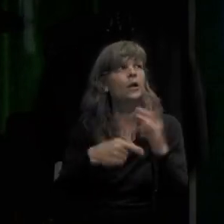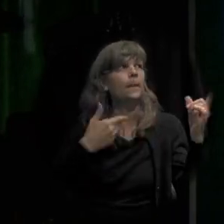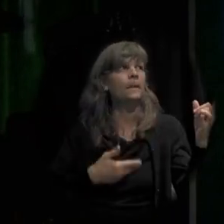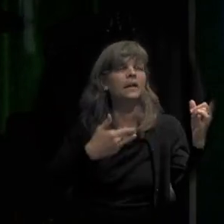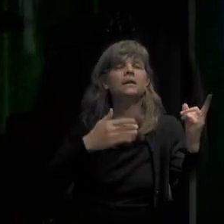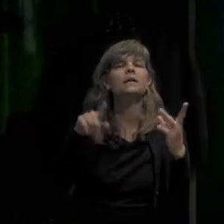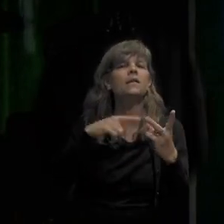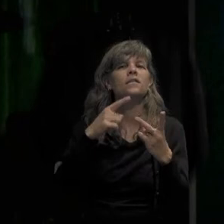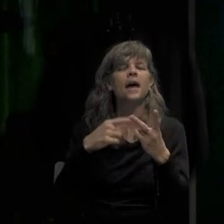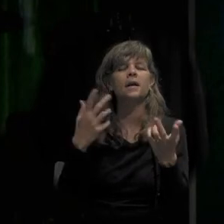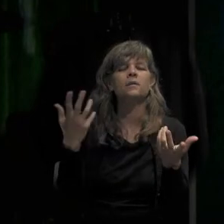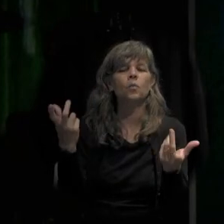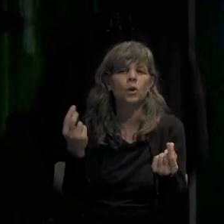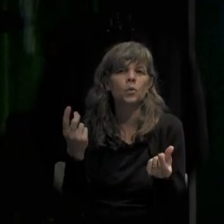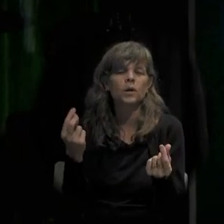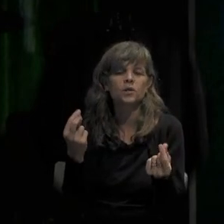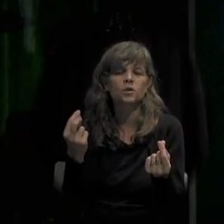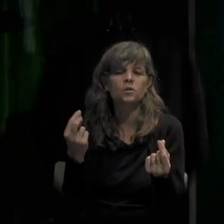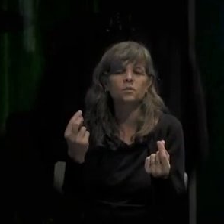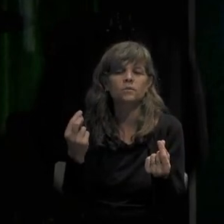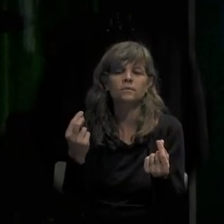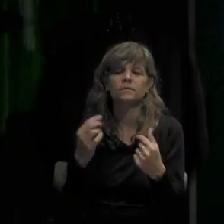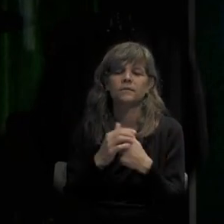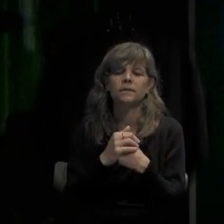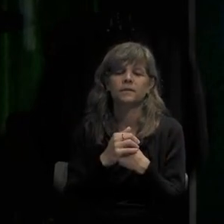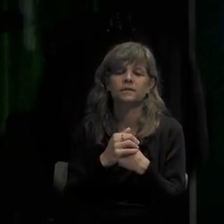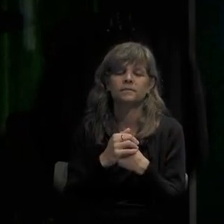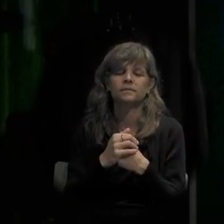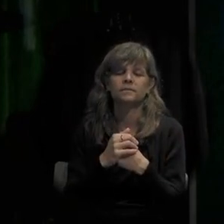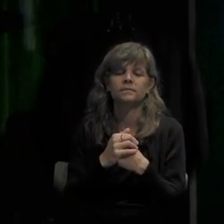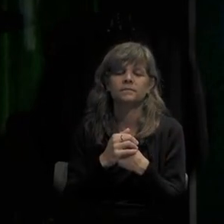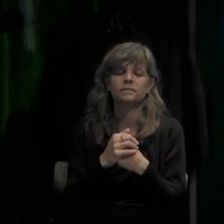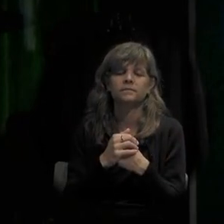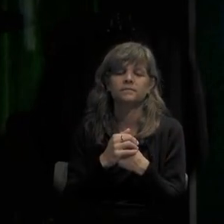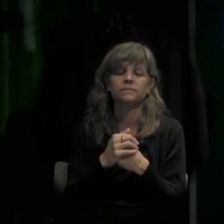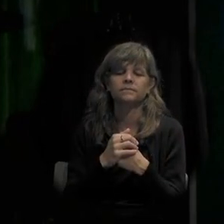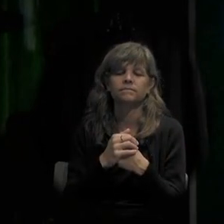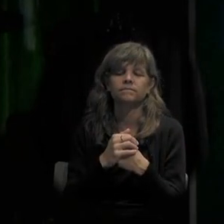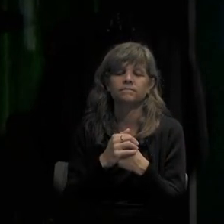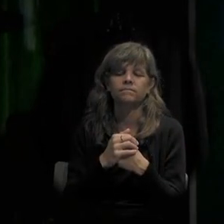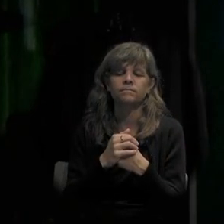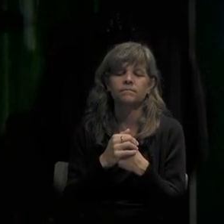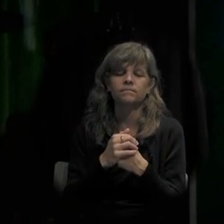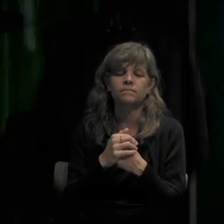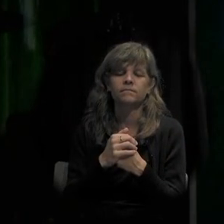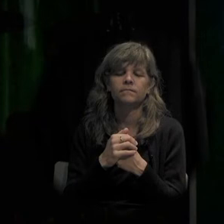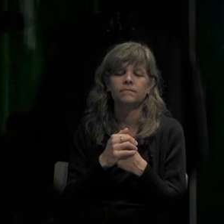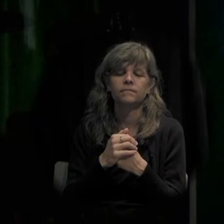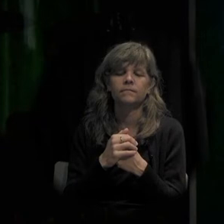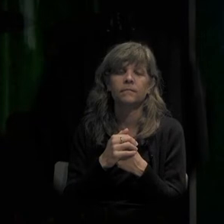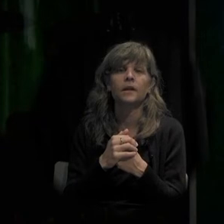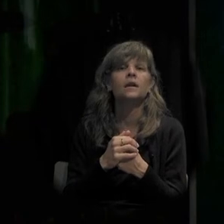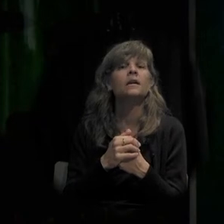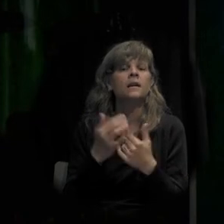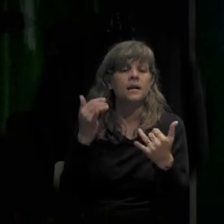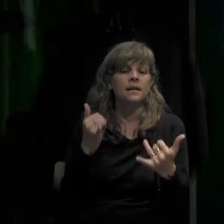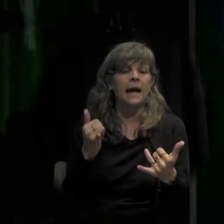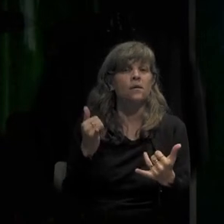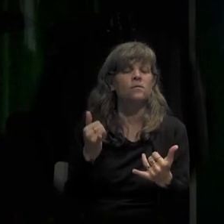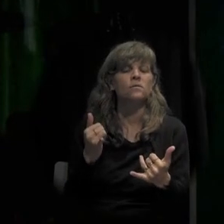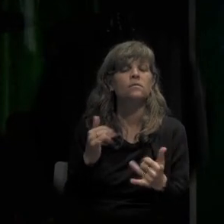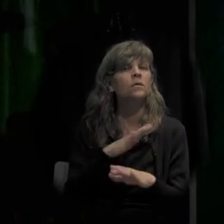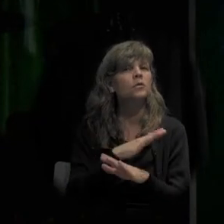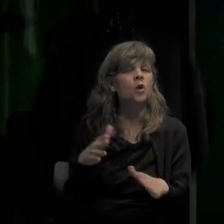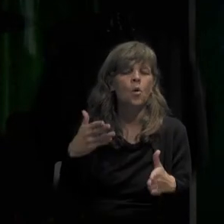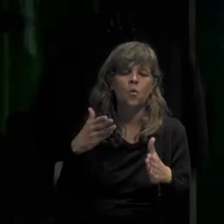Lord, saying, go serve other gods. We know it's not other men, it's Saul. Now therefore, let not my blood fall to the